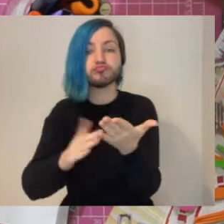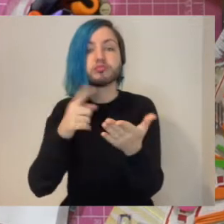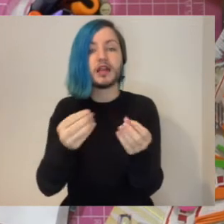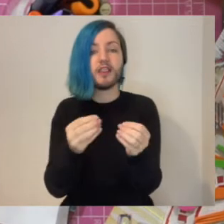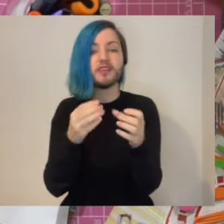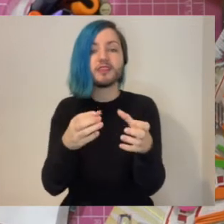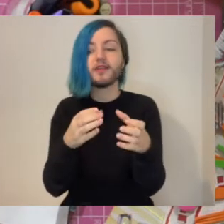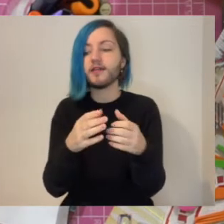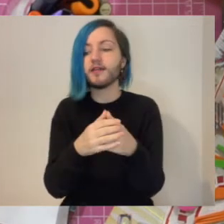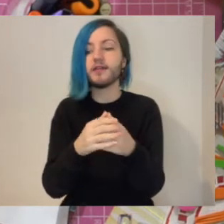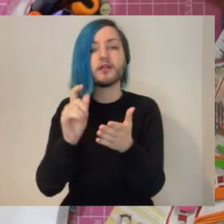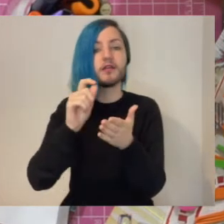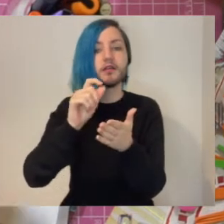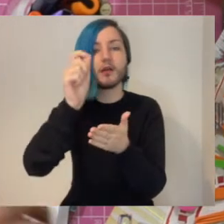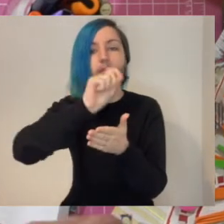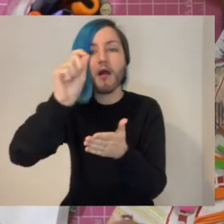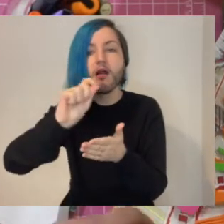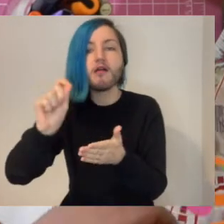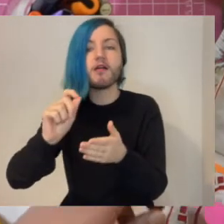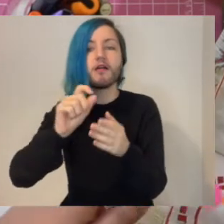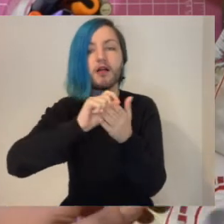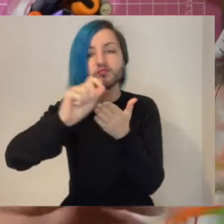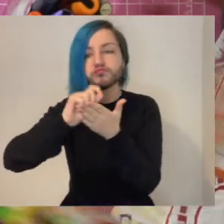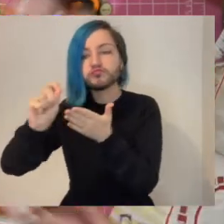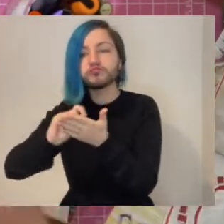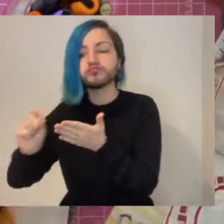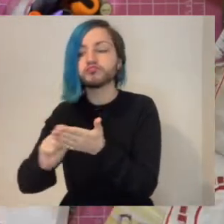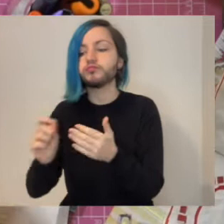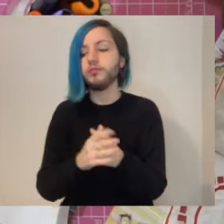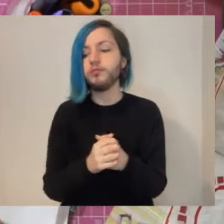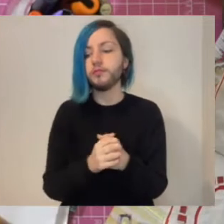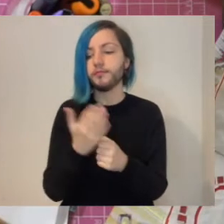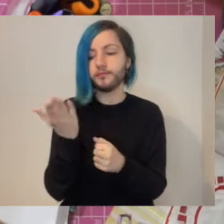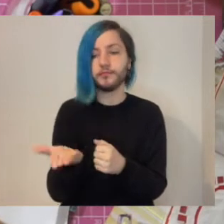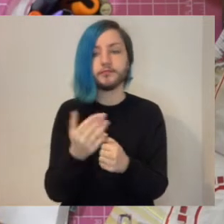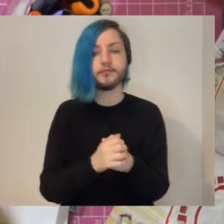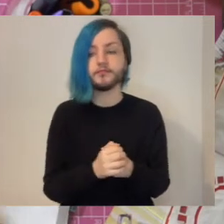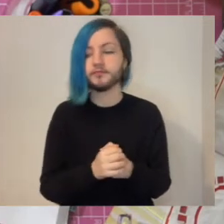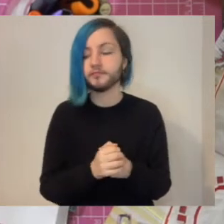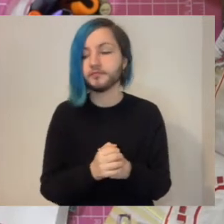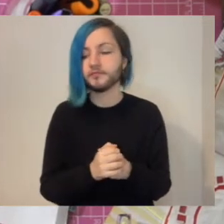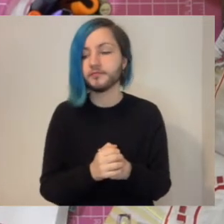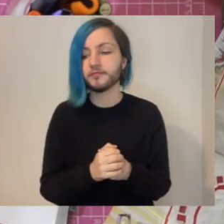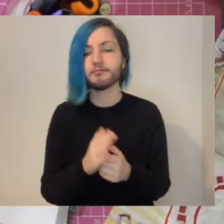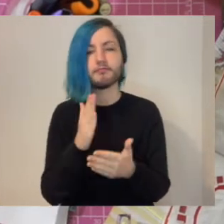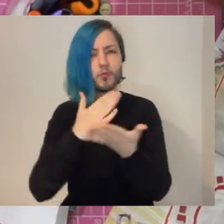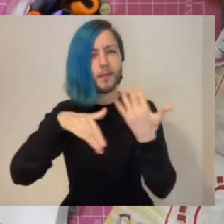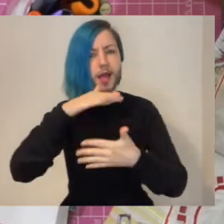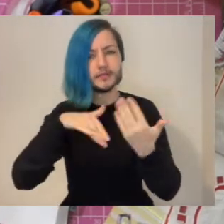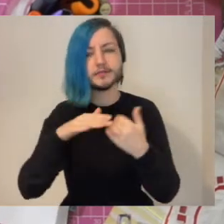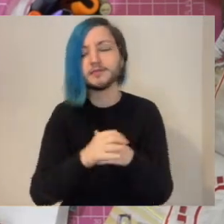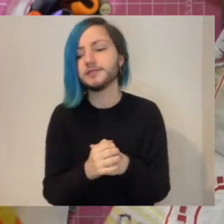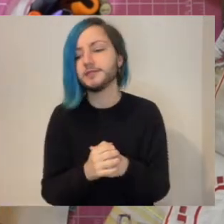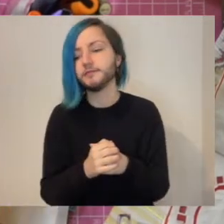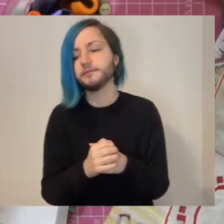of marker. Then I've got this, which is quite